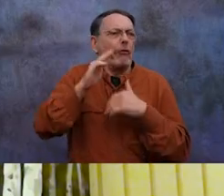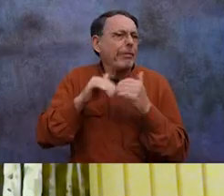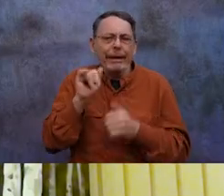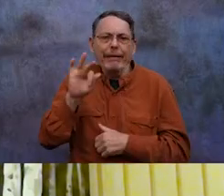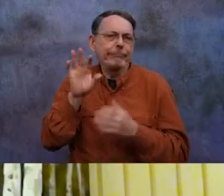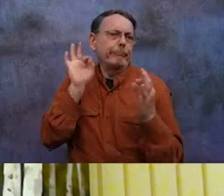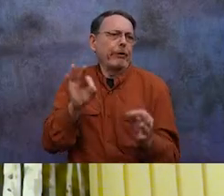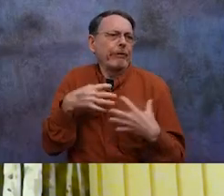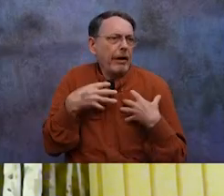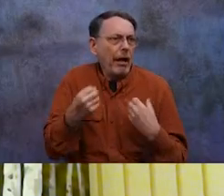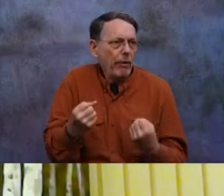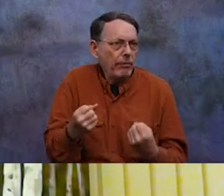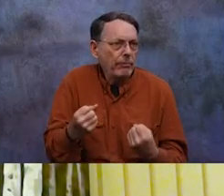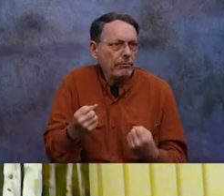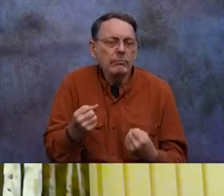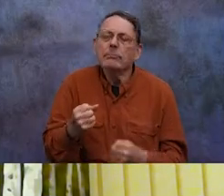in perfect health.